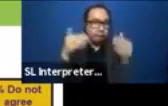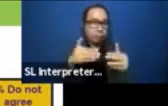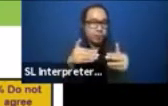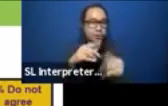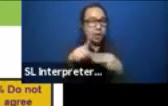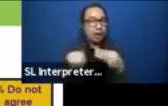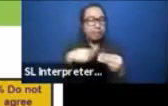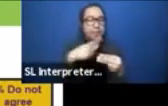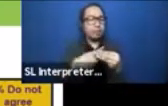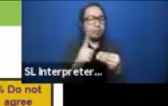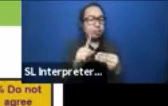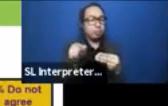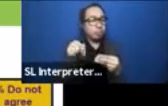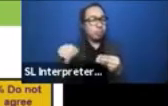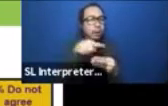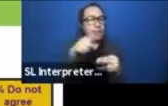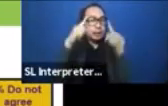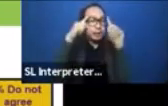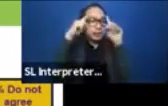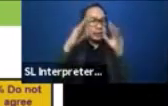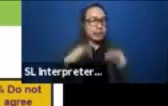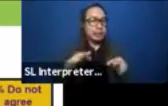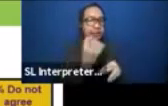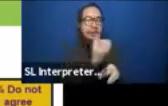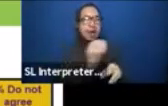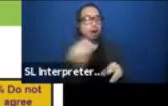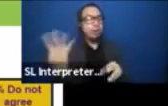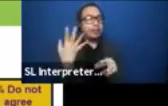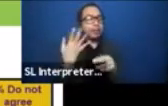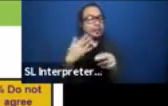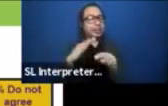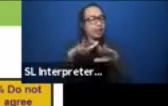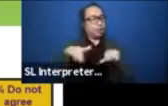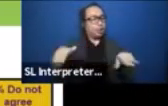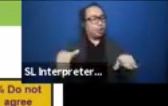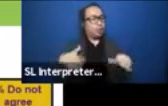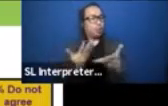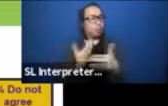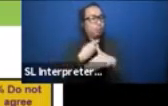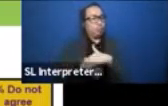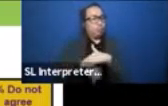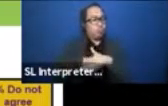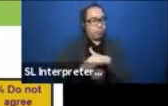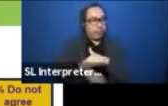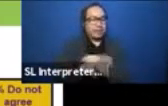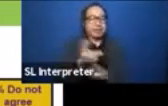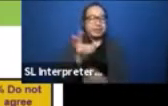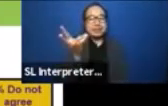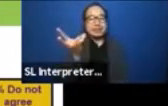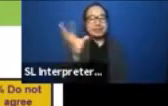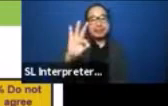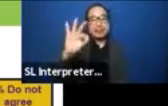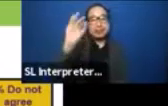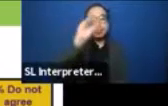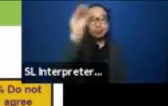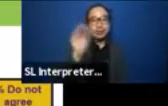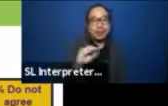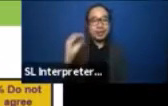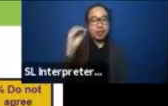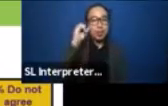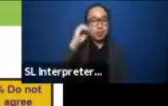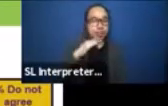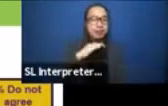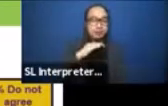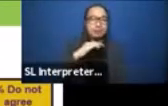you should decide upon the number of children that you will have, around 69% of women agree that they should be in the position of deciding